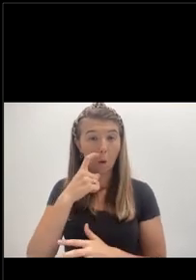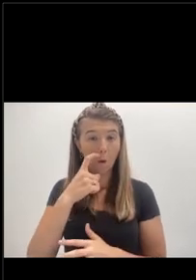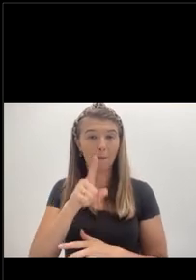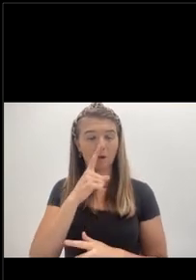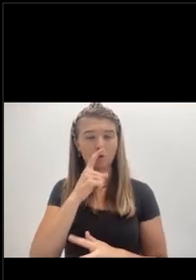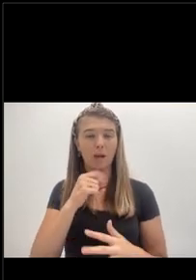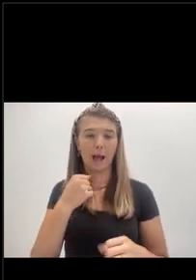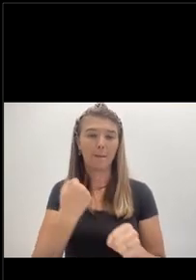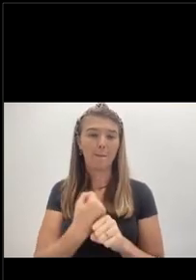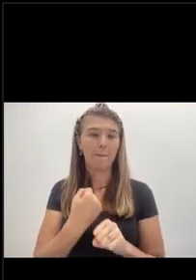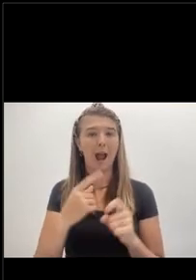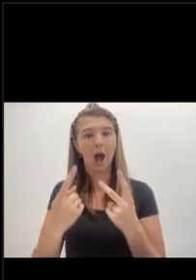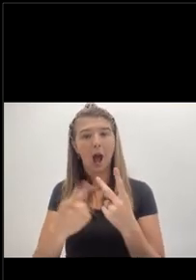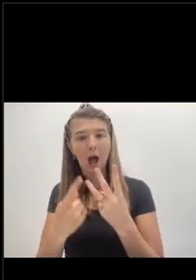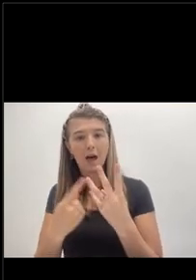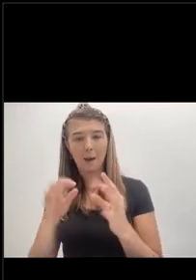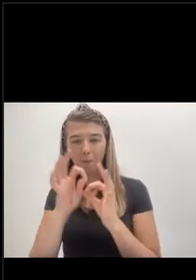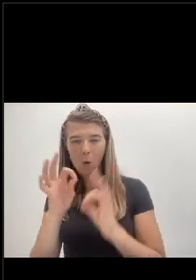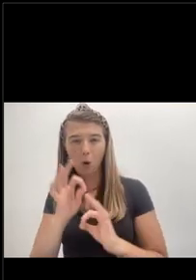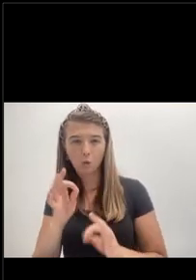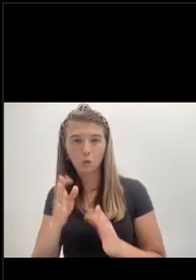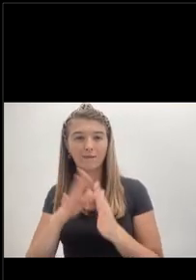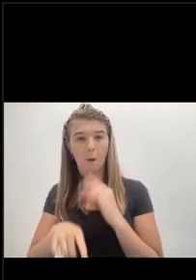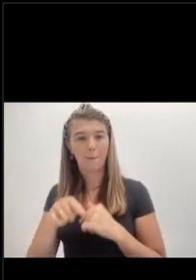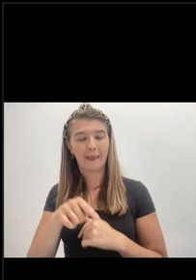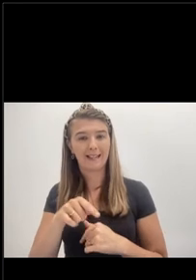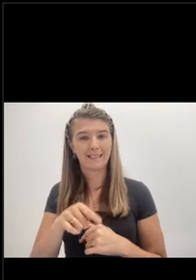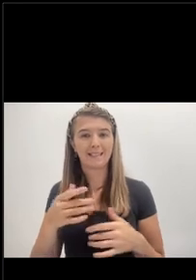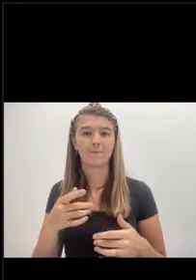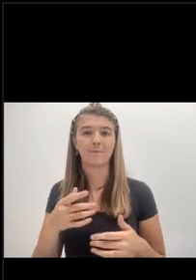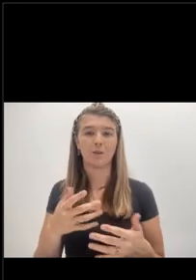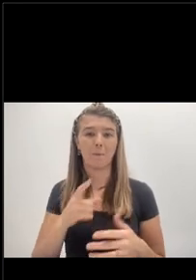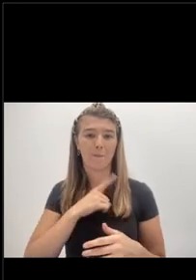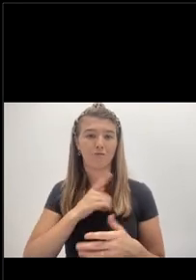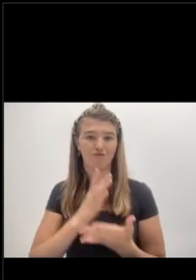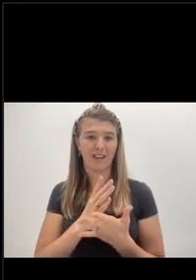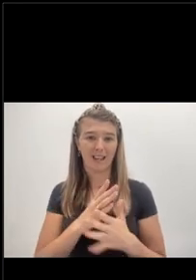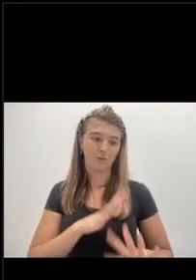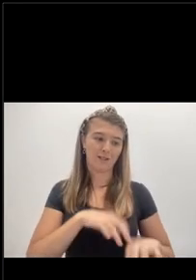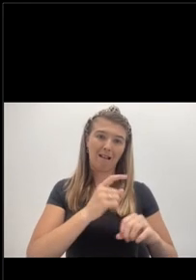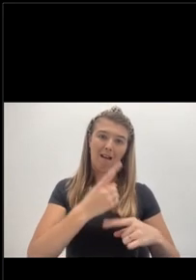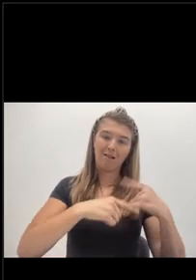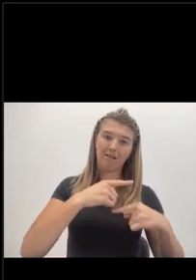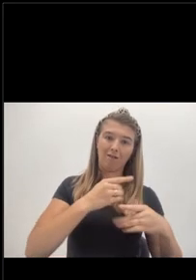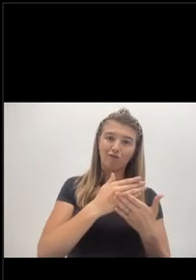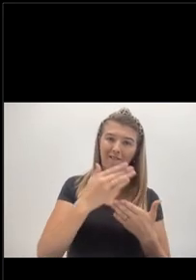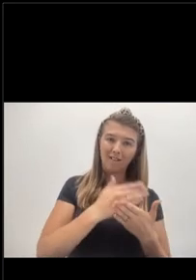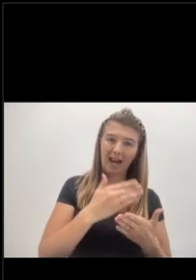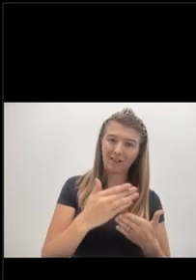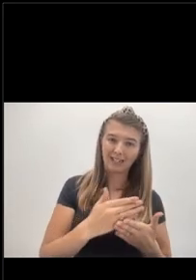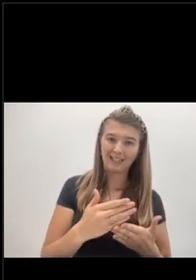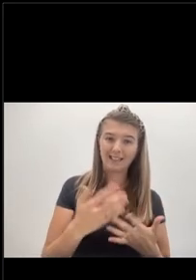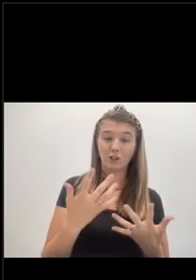other molecules from it, because you are basically entering the refinery infrastructure, which I'm showing